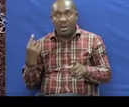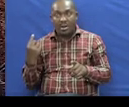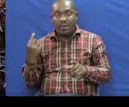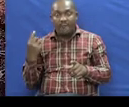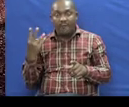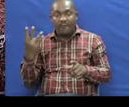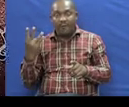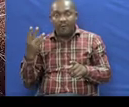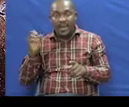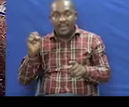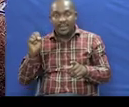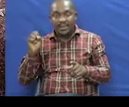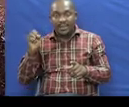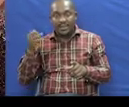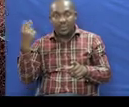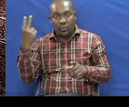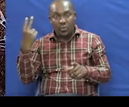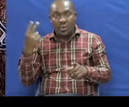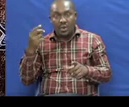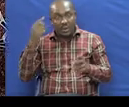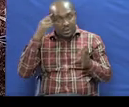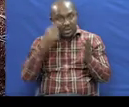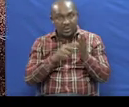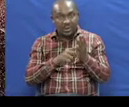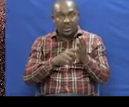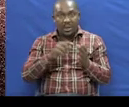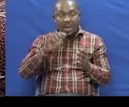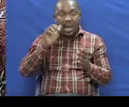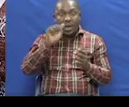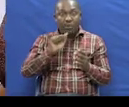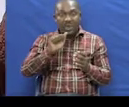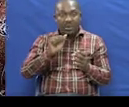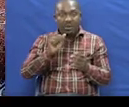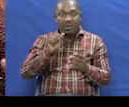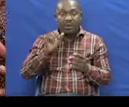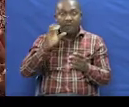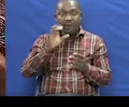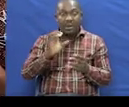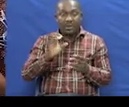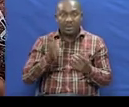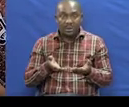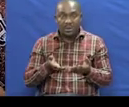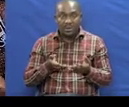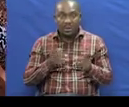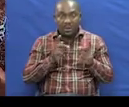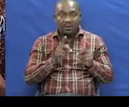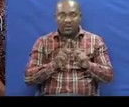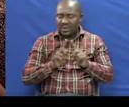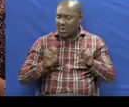4S2. This means that when you're writing electronic configuration, if electronic configuration is so